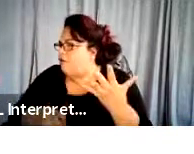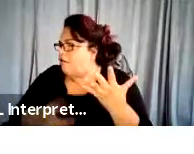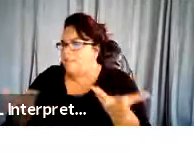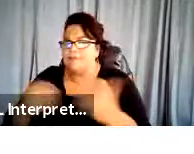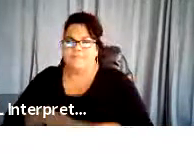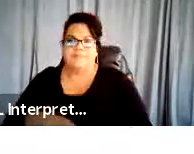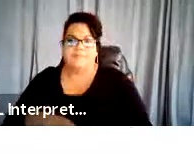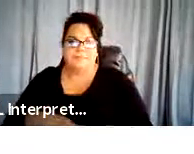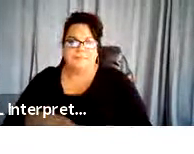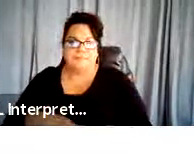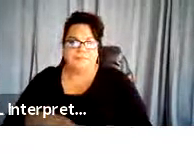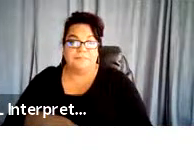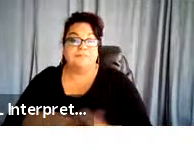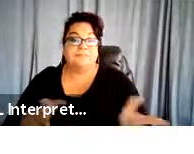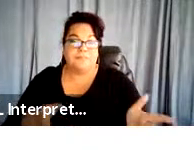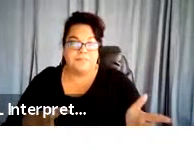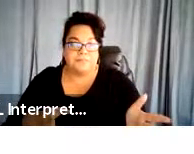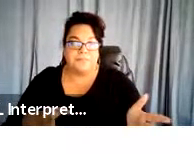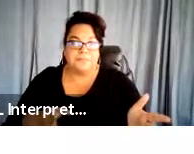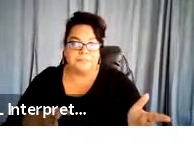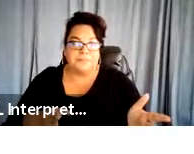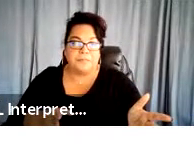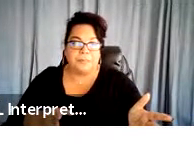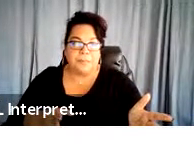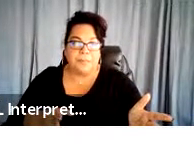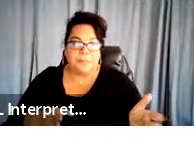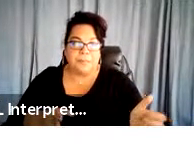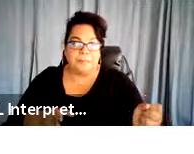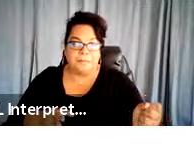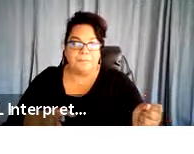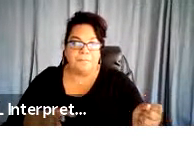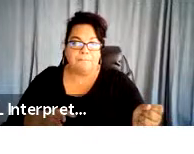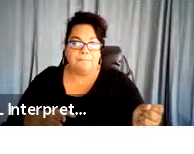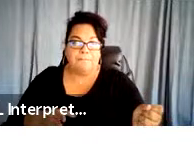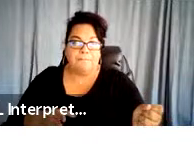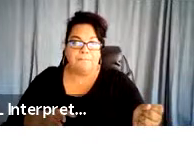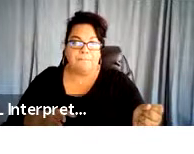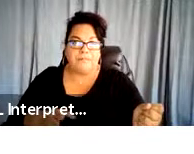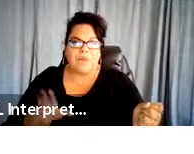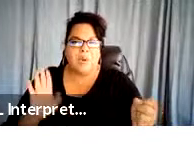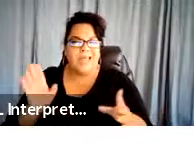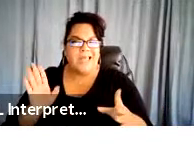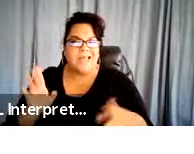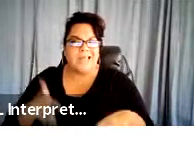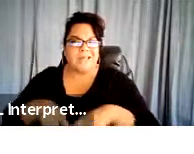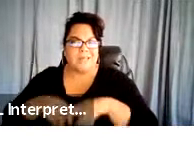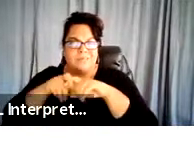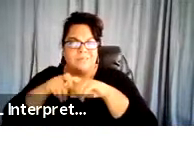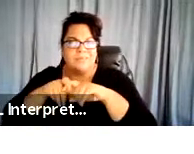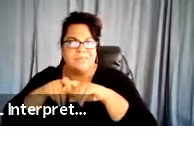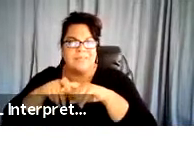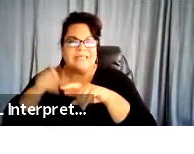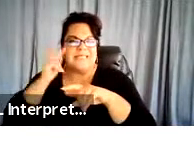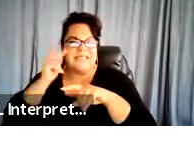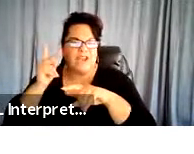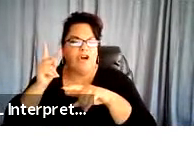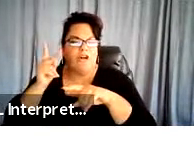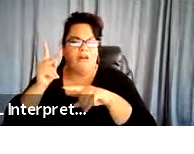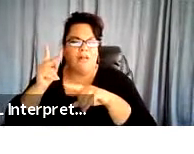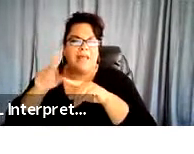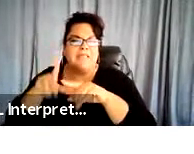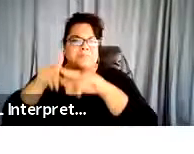Yeah, so actually, let's stop screen sharing so we can go back to just see our face for a moment.